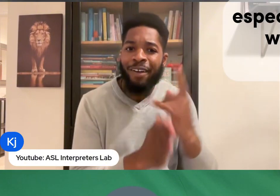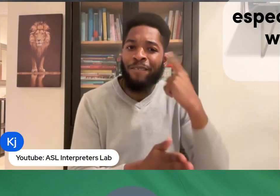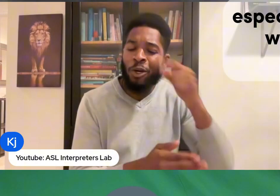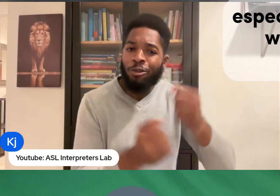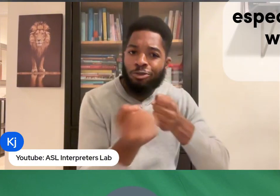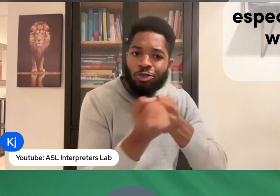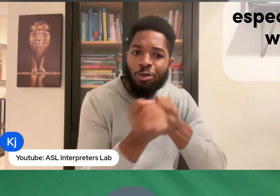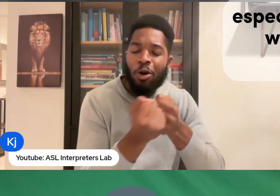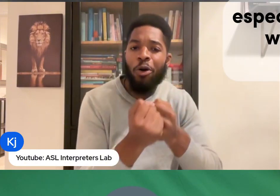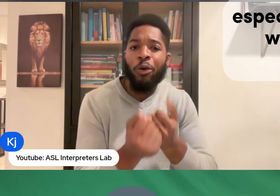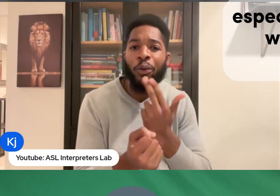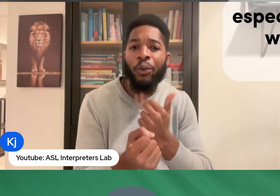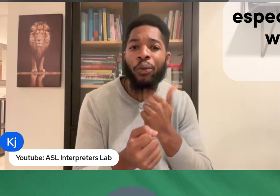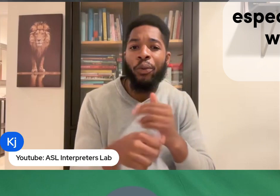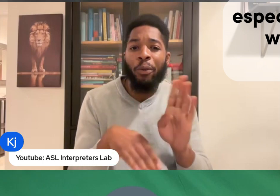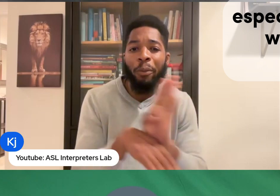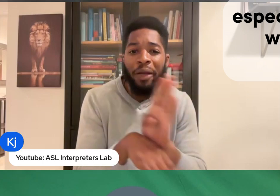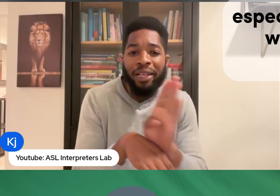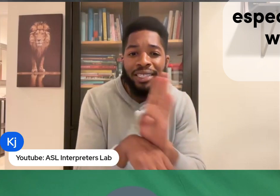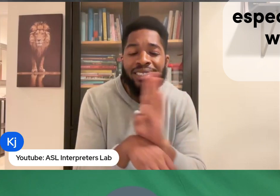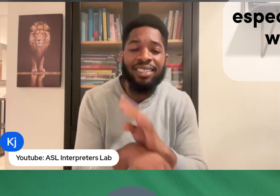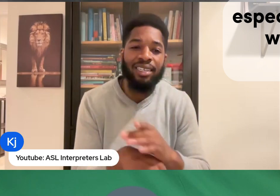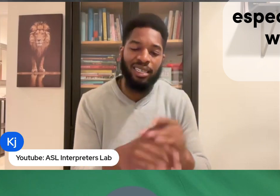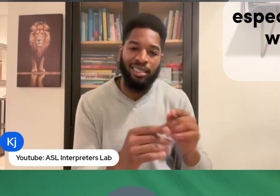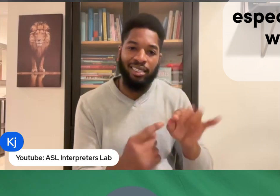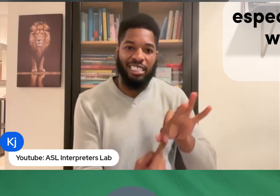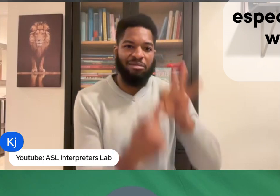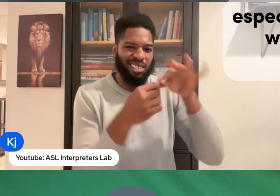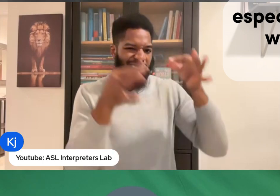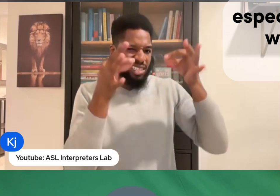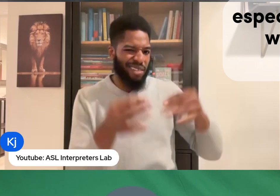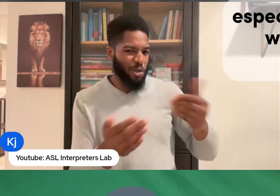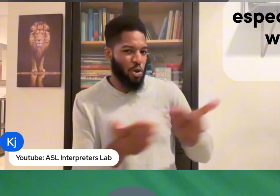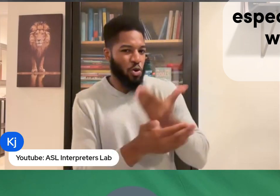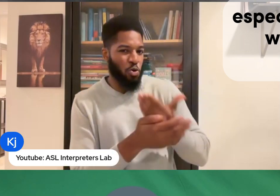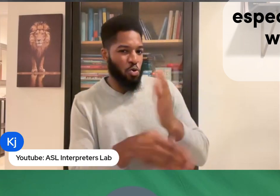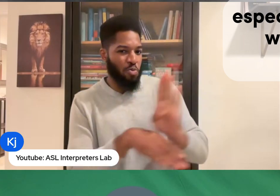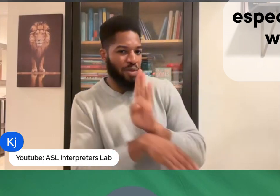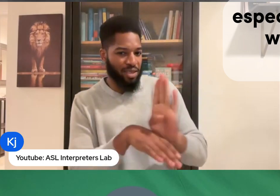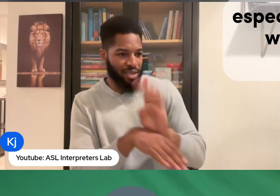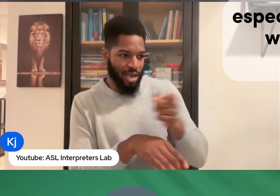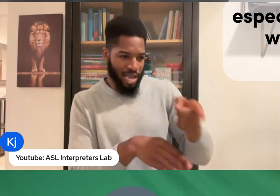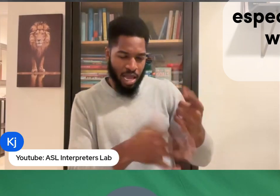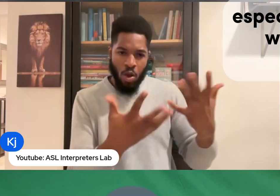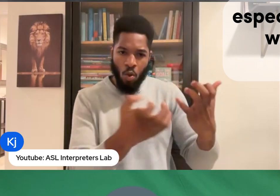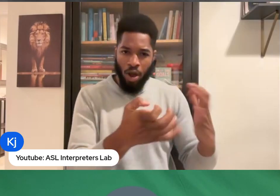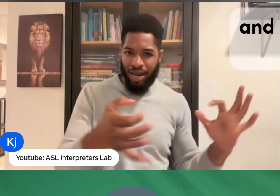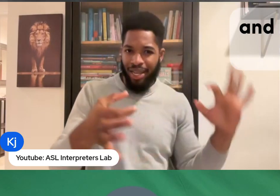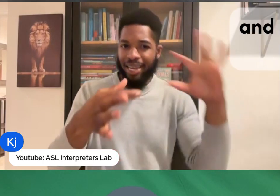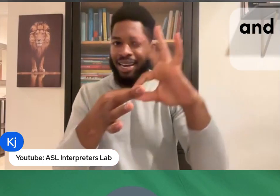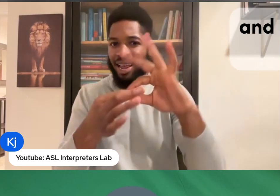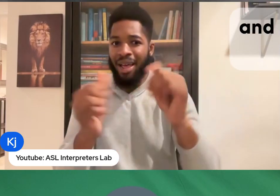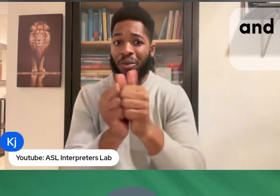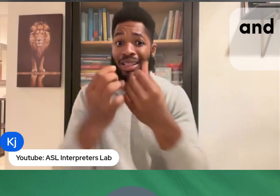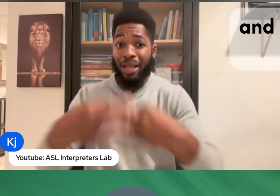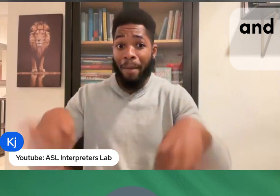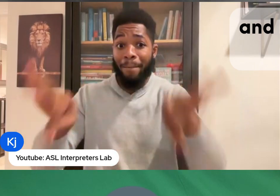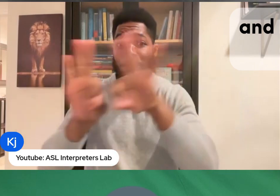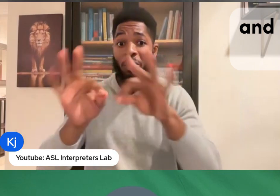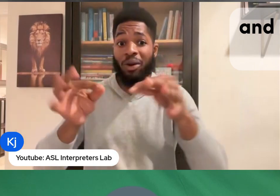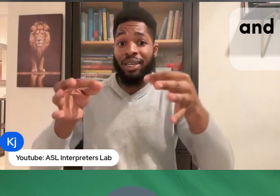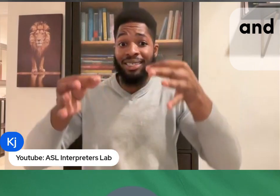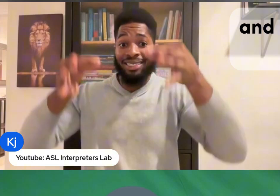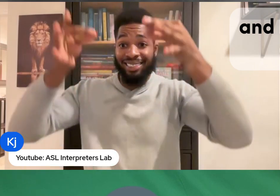especially startups, in connecting with powerhouse decision makers and helping them